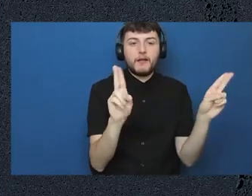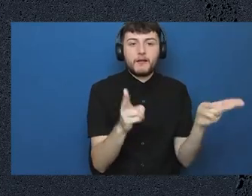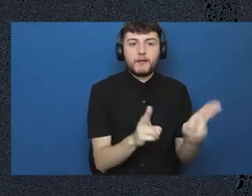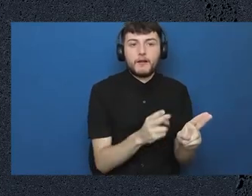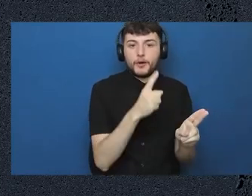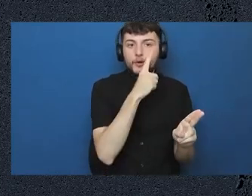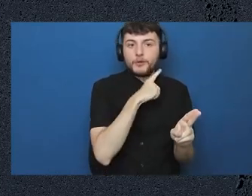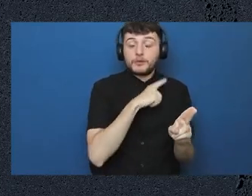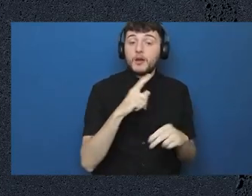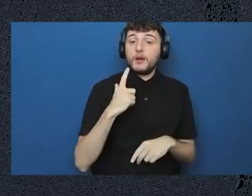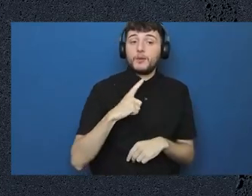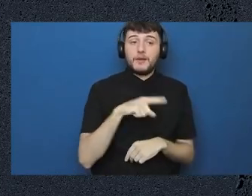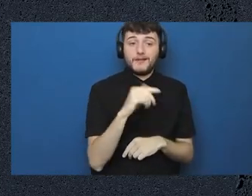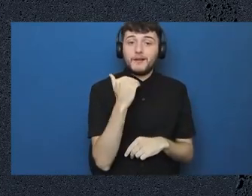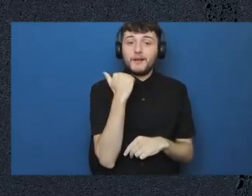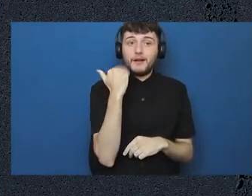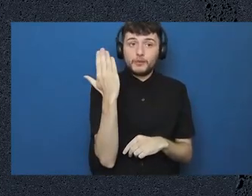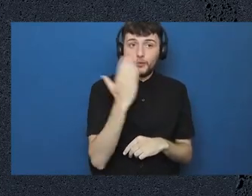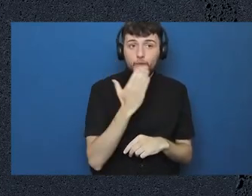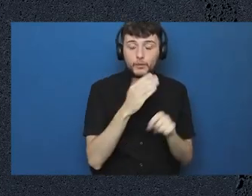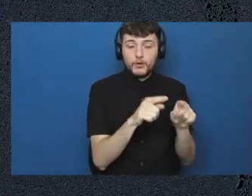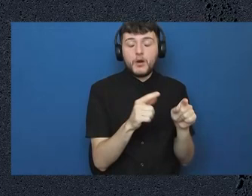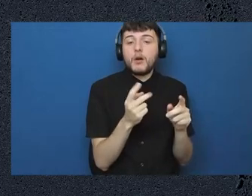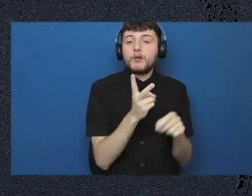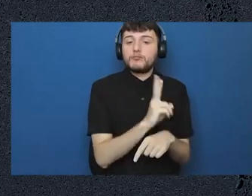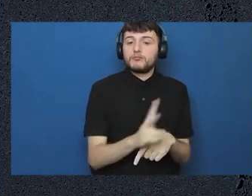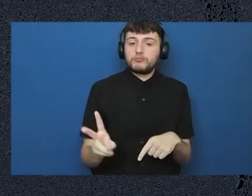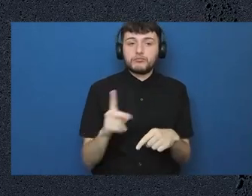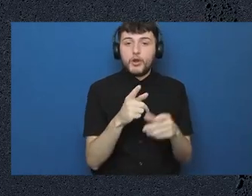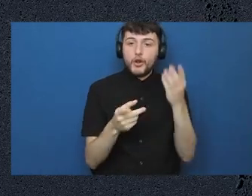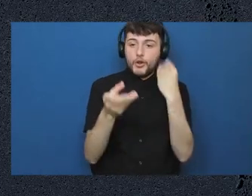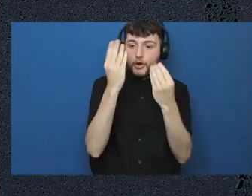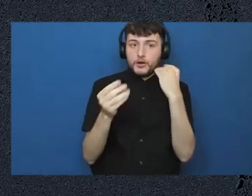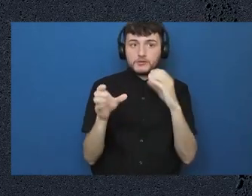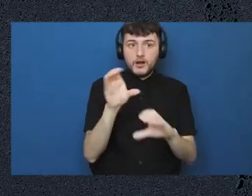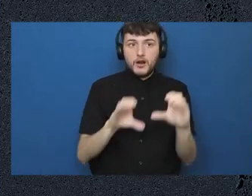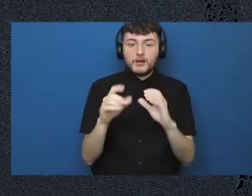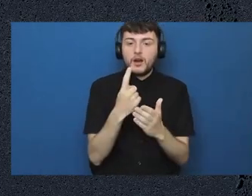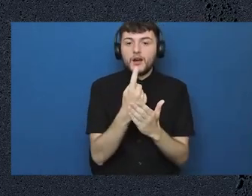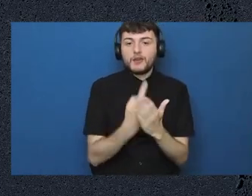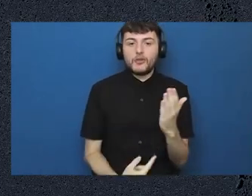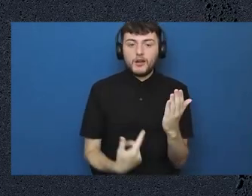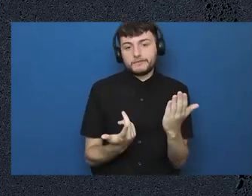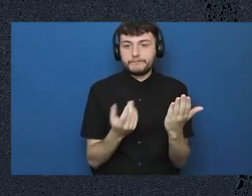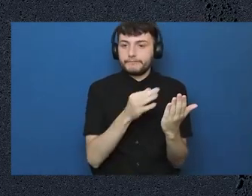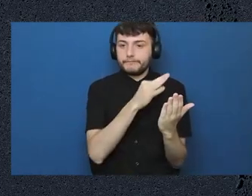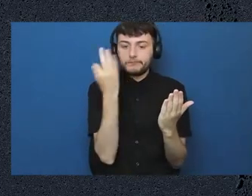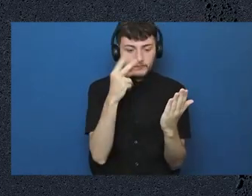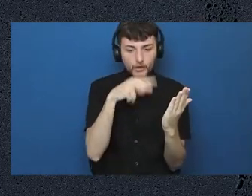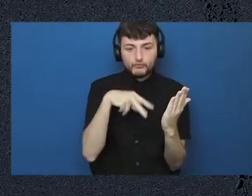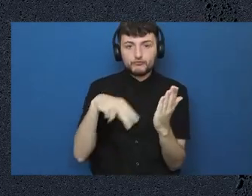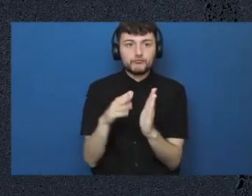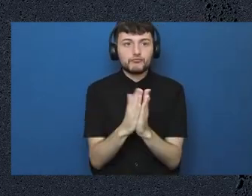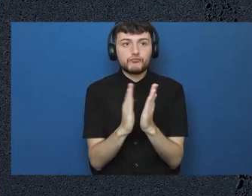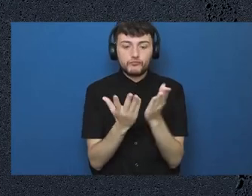school, a lot of the times you start learning science by just reading facts, remembering facts,